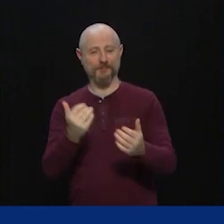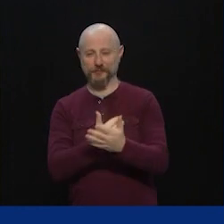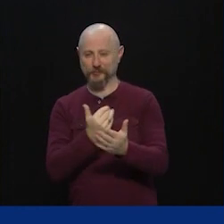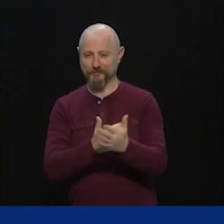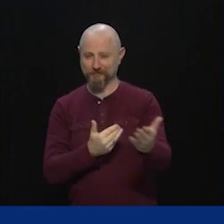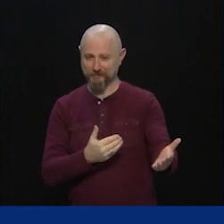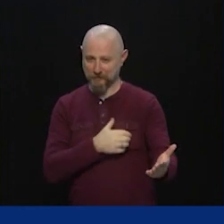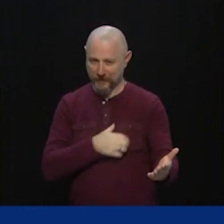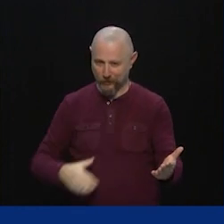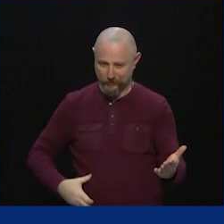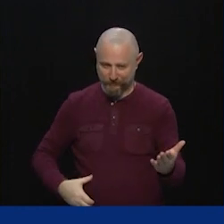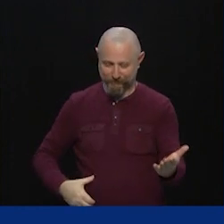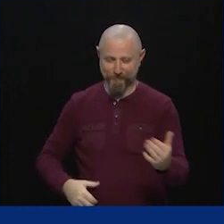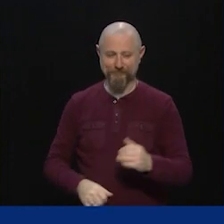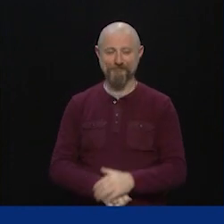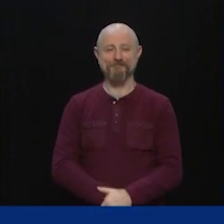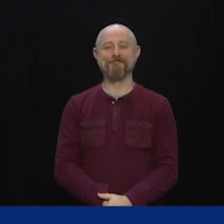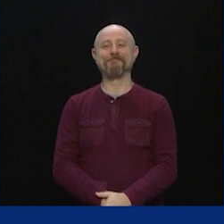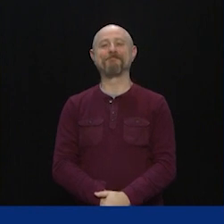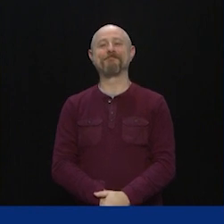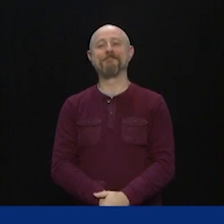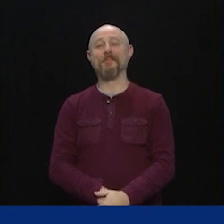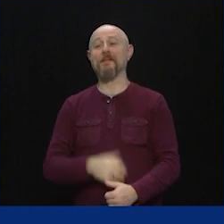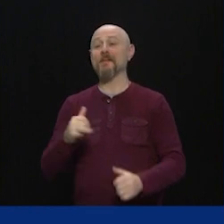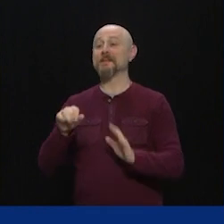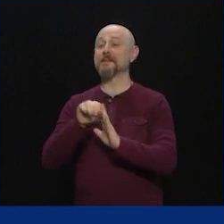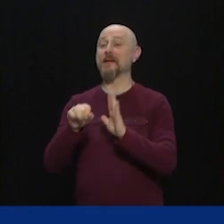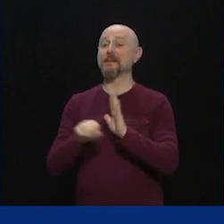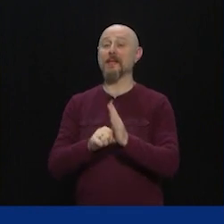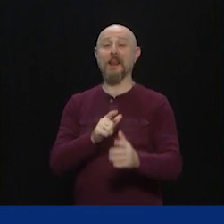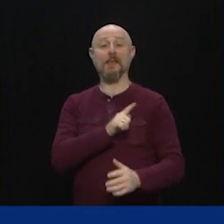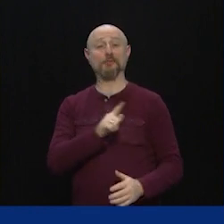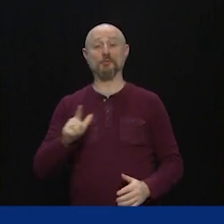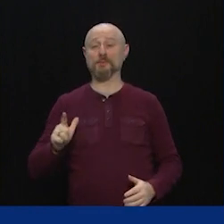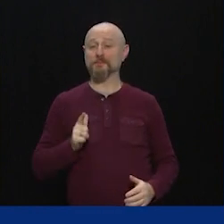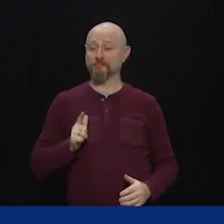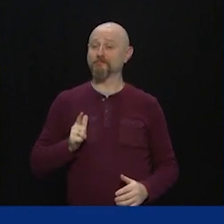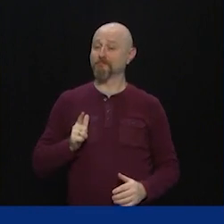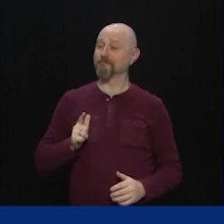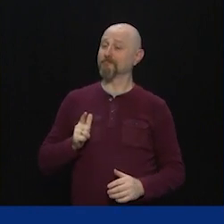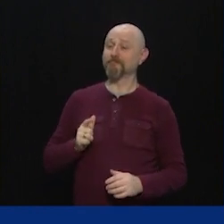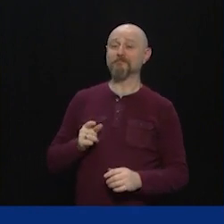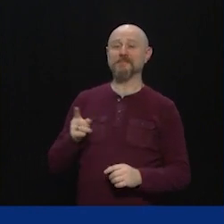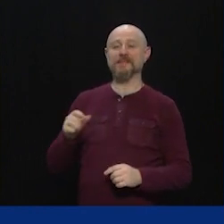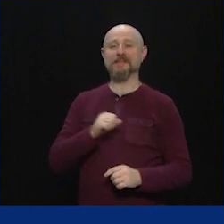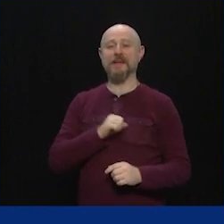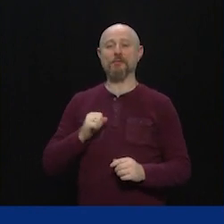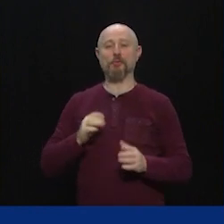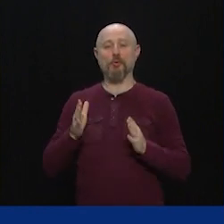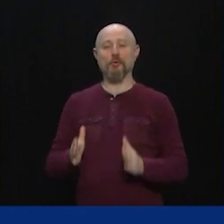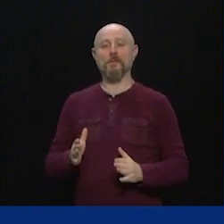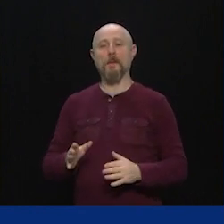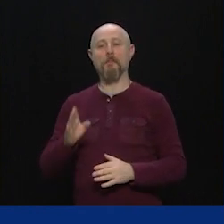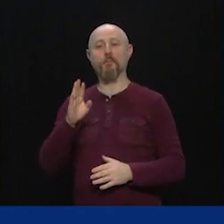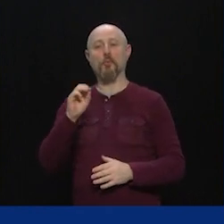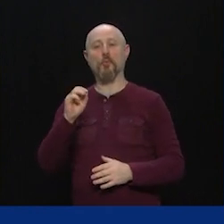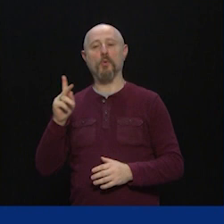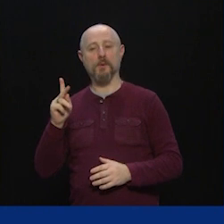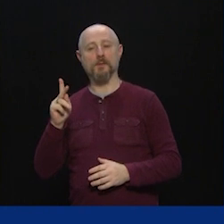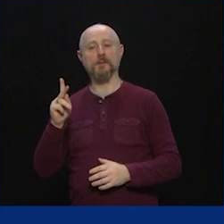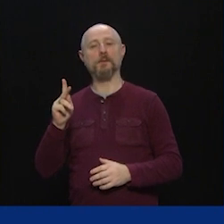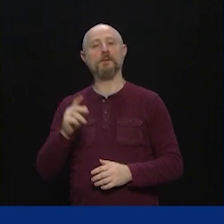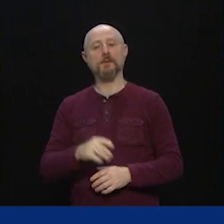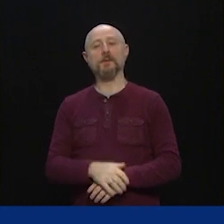Also from the state legislature, we are joined by Senator Samra Brook, Assemblymember Harry